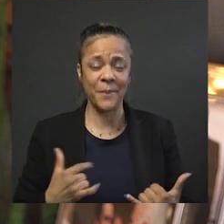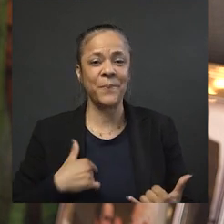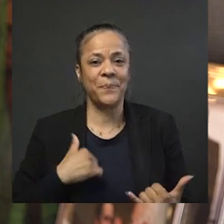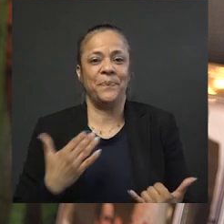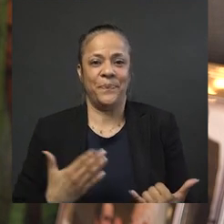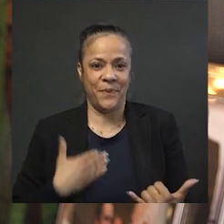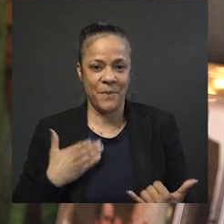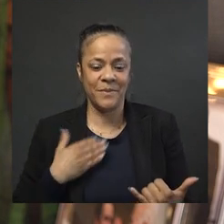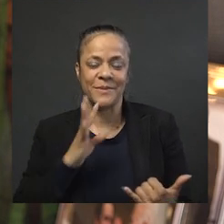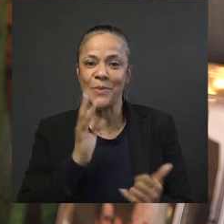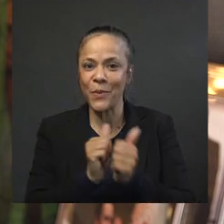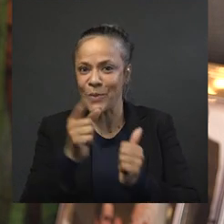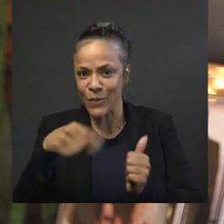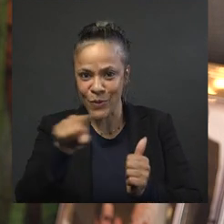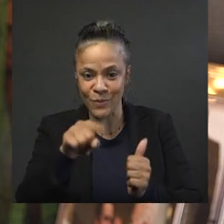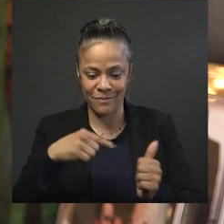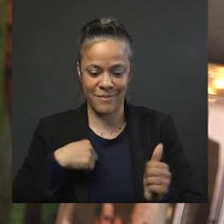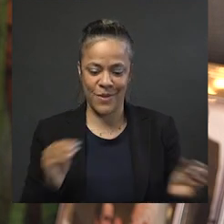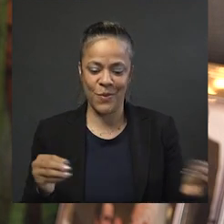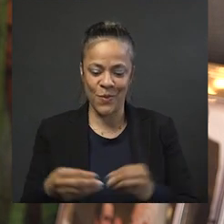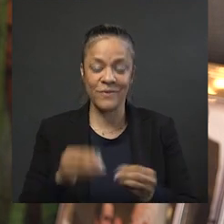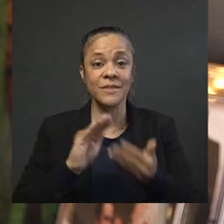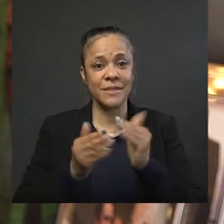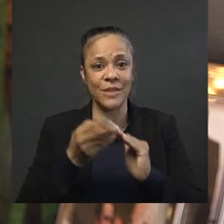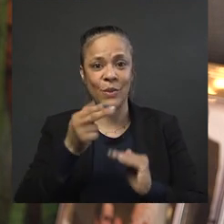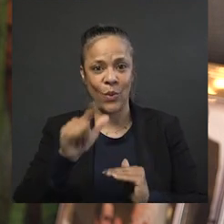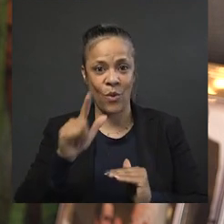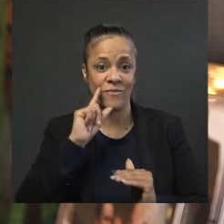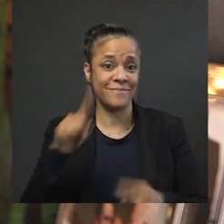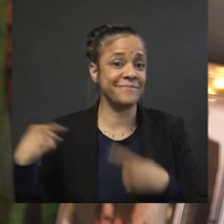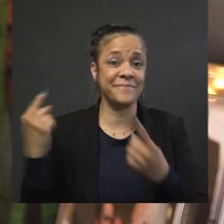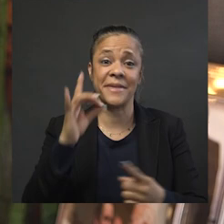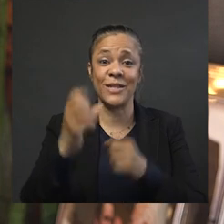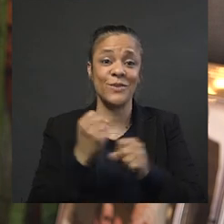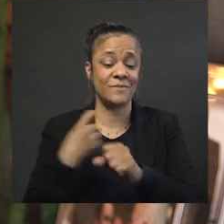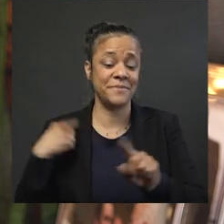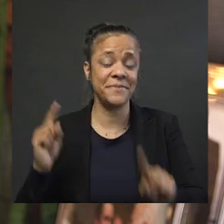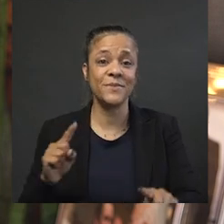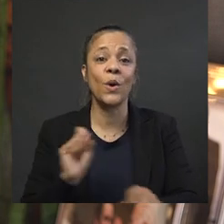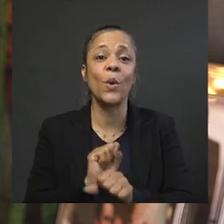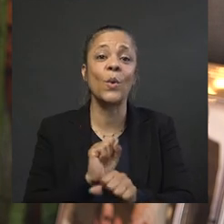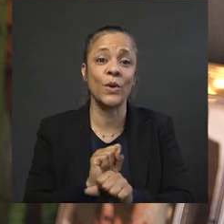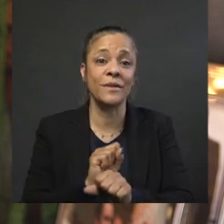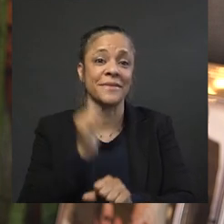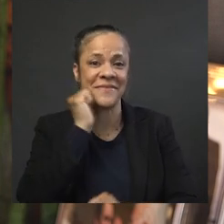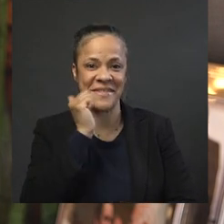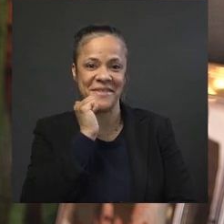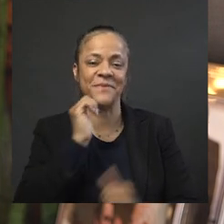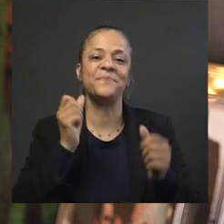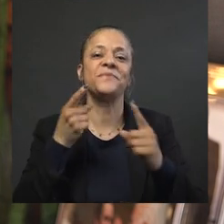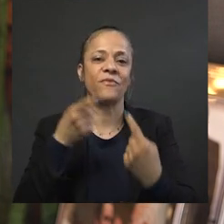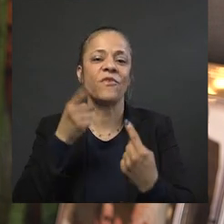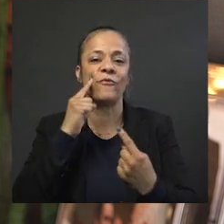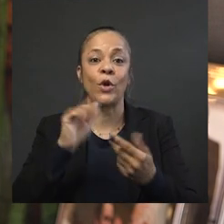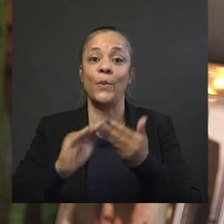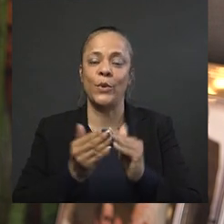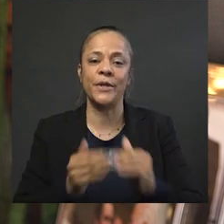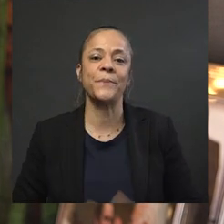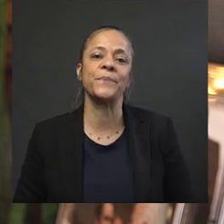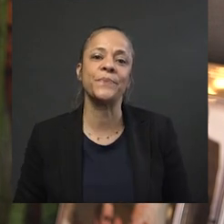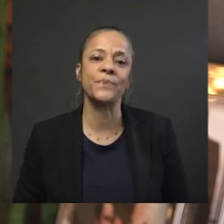then, I'm happy to be speaking with you from my office in City Hall, where for the past 8 years, I've come to work every day to fight for our